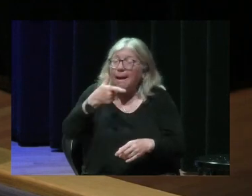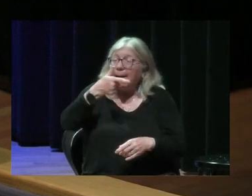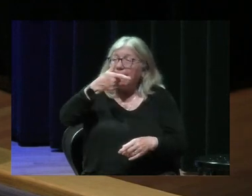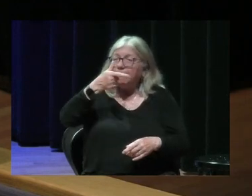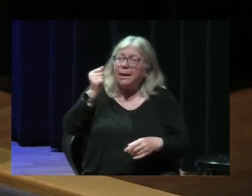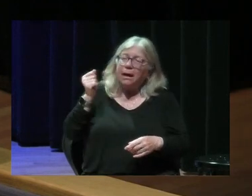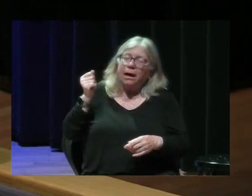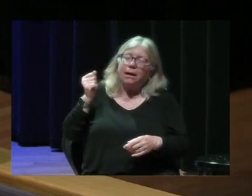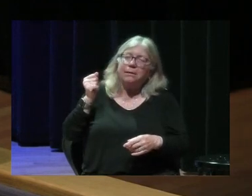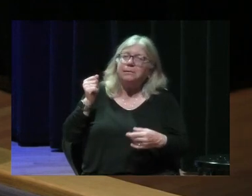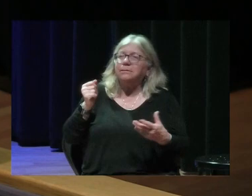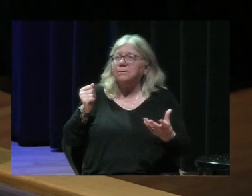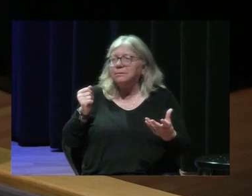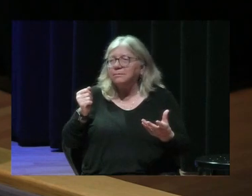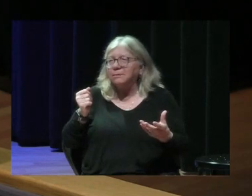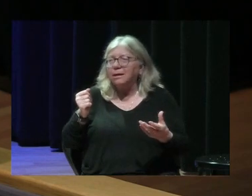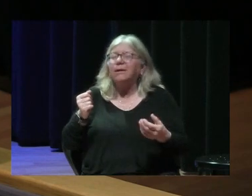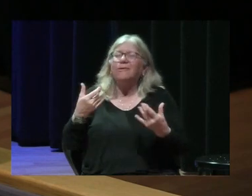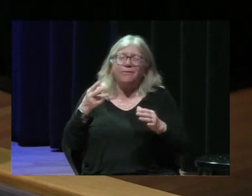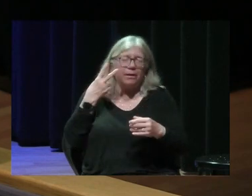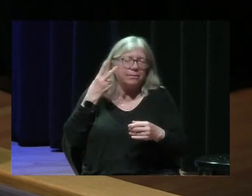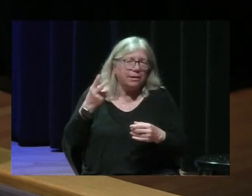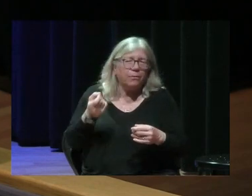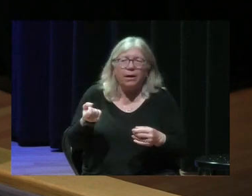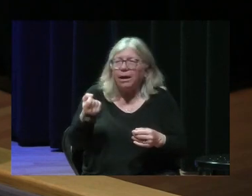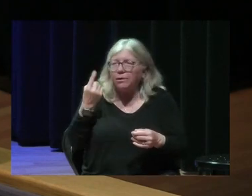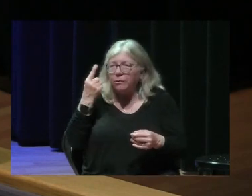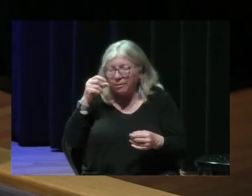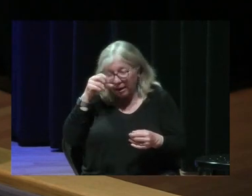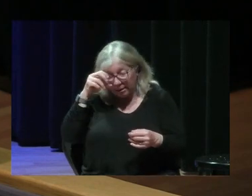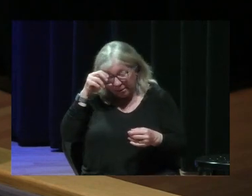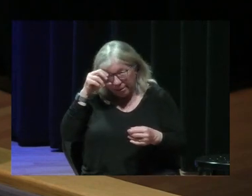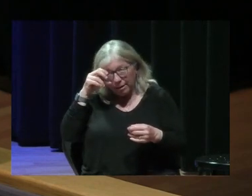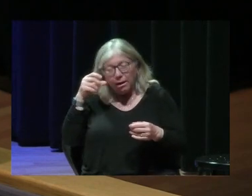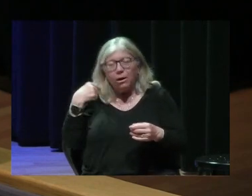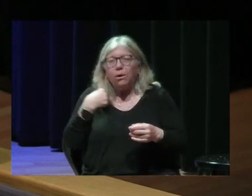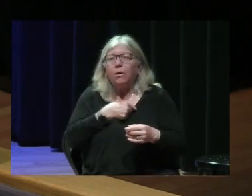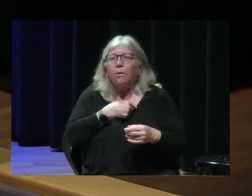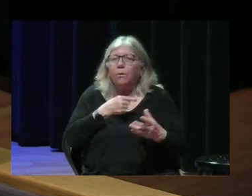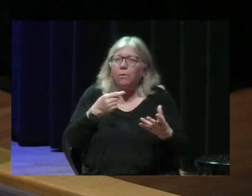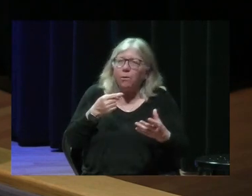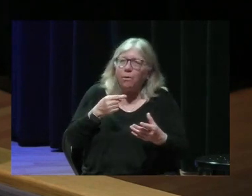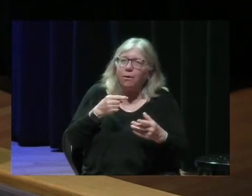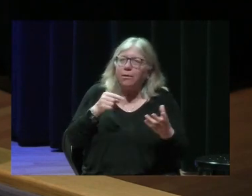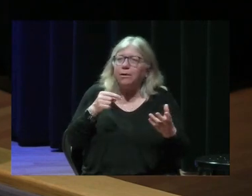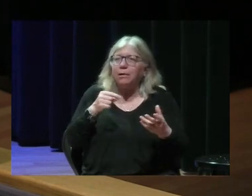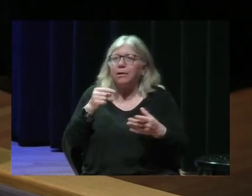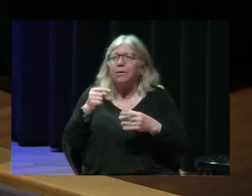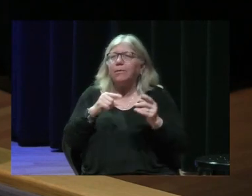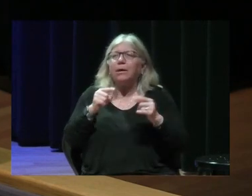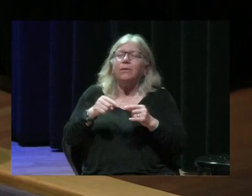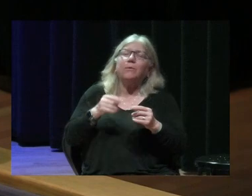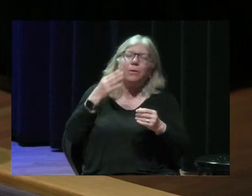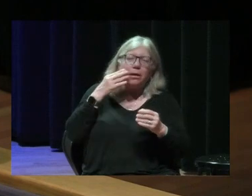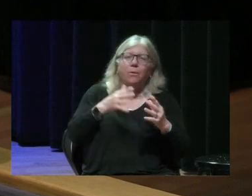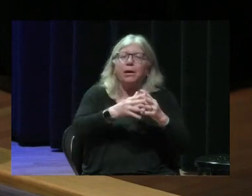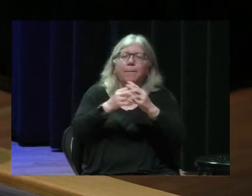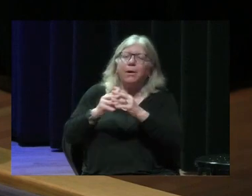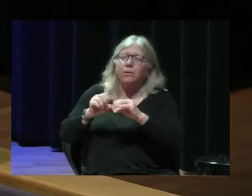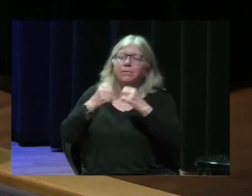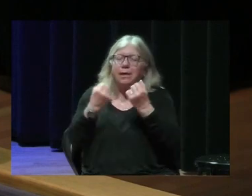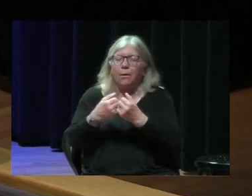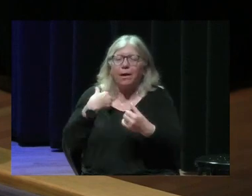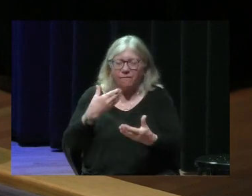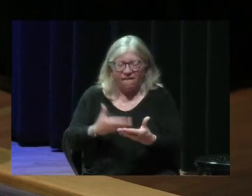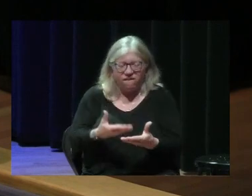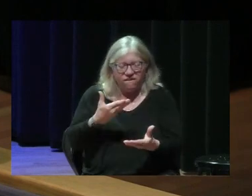Because, you know, and we've seen this, we understand this, we play it out a million times in American society that we will have a